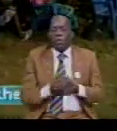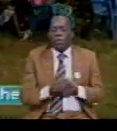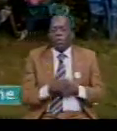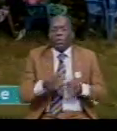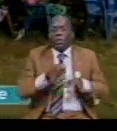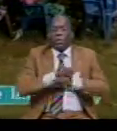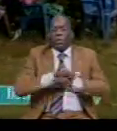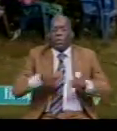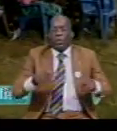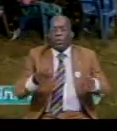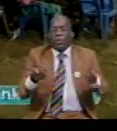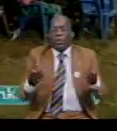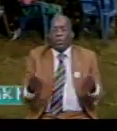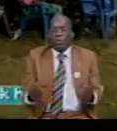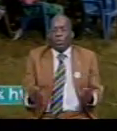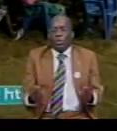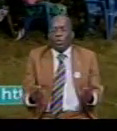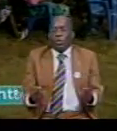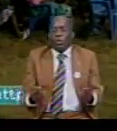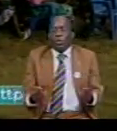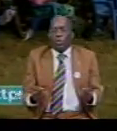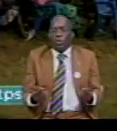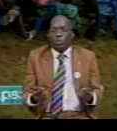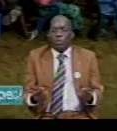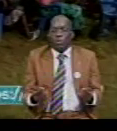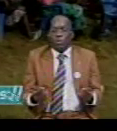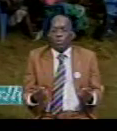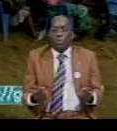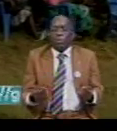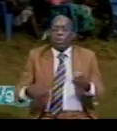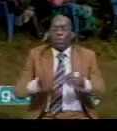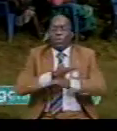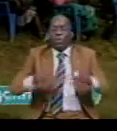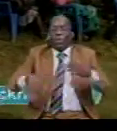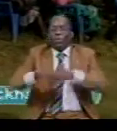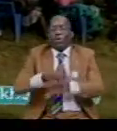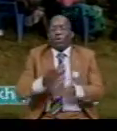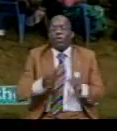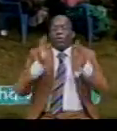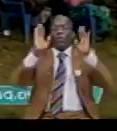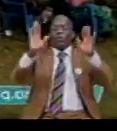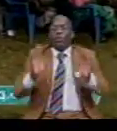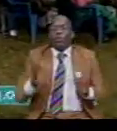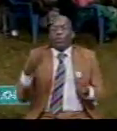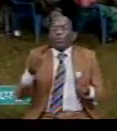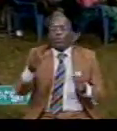cover the grace or the beauty of God's glory in your life.